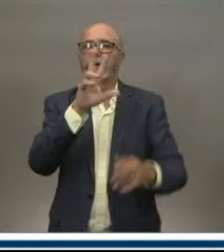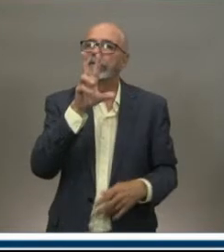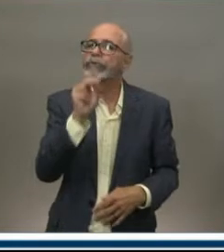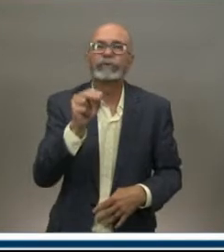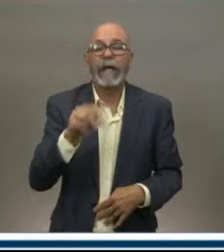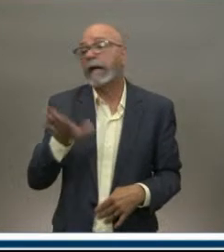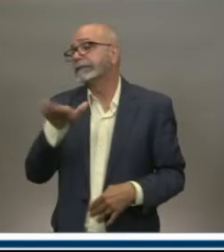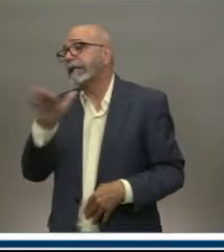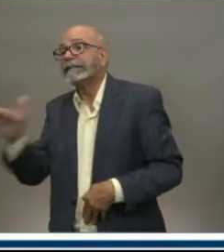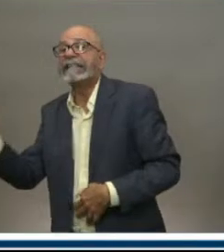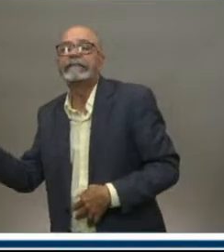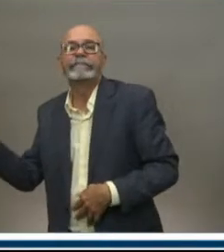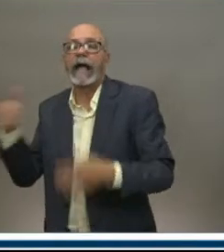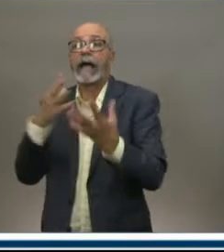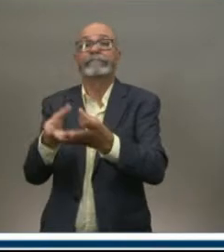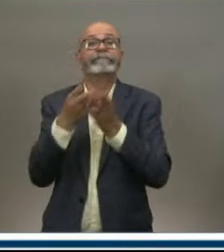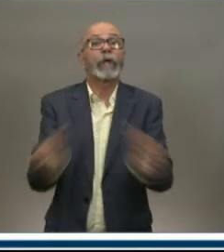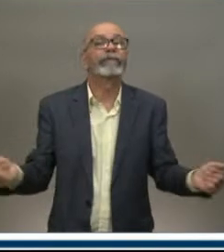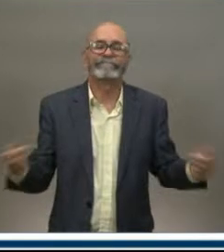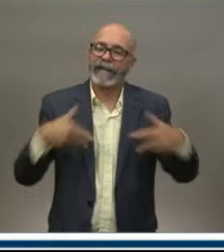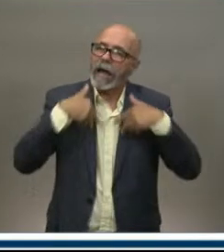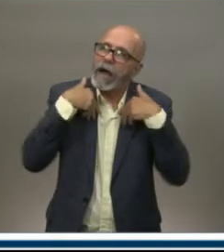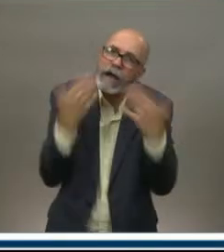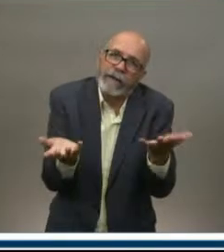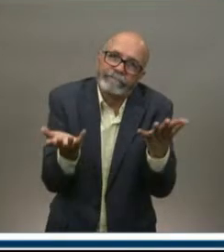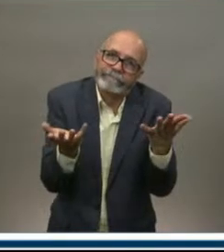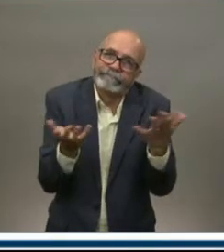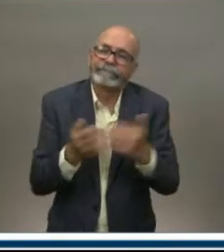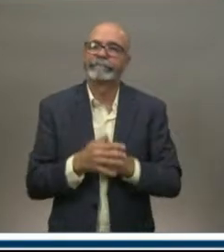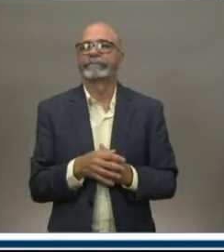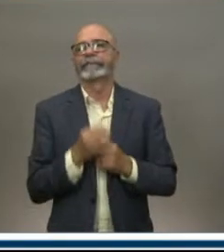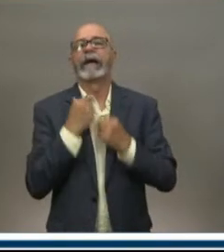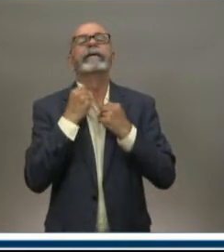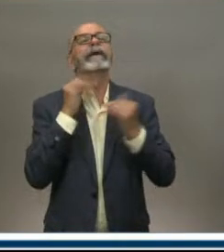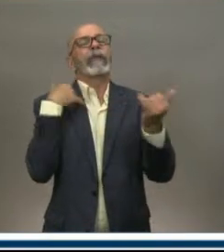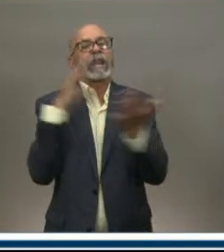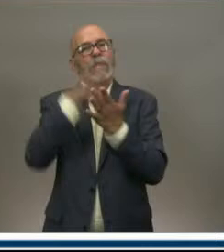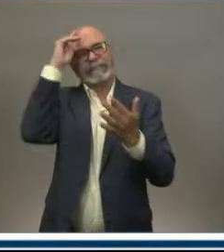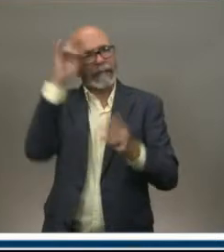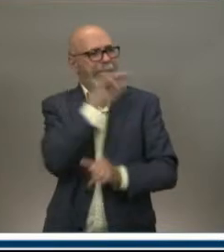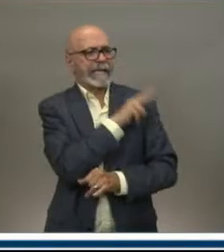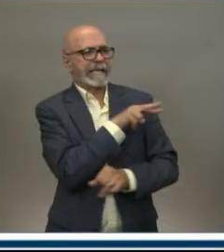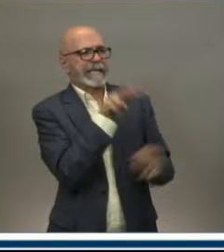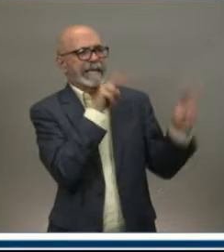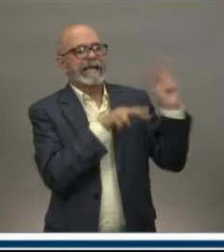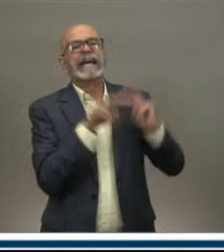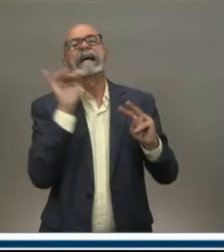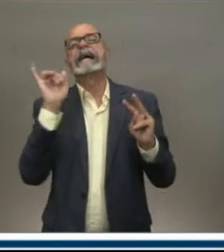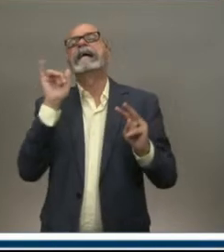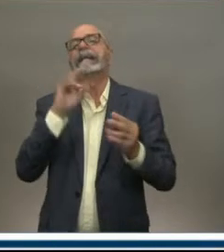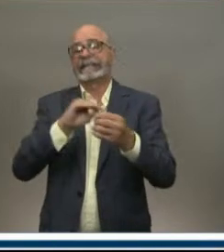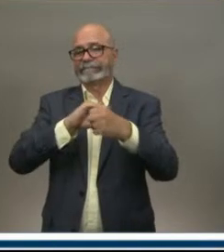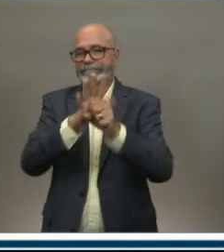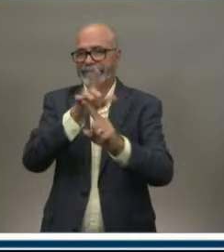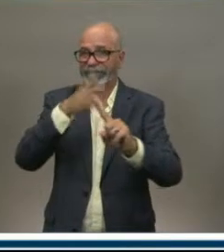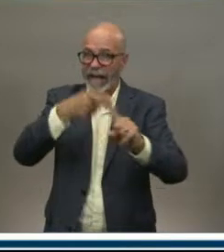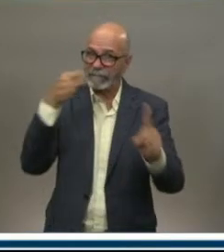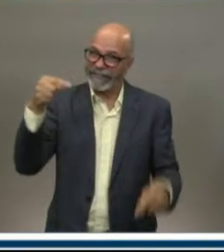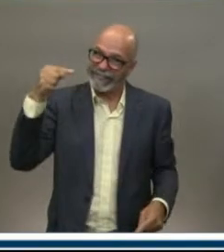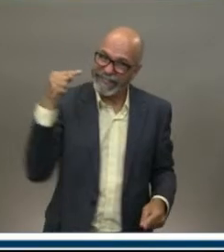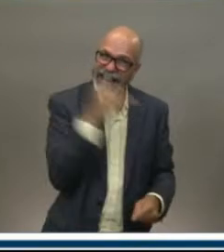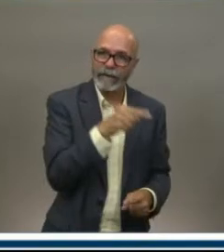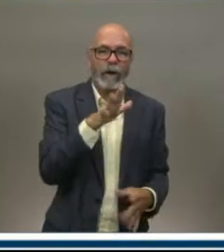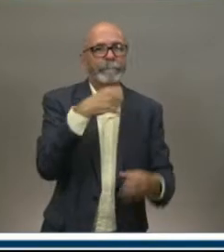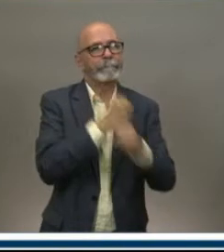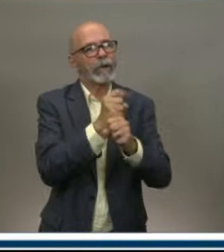So while we've learned a great deal through the first wave of COVID-19, and we've made improvements in real time in our long-term